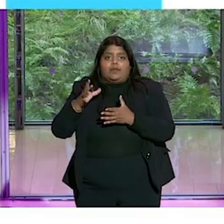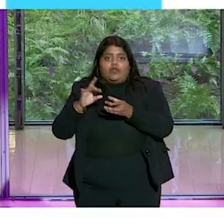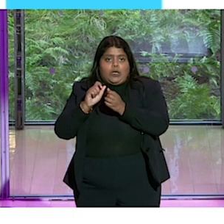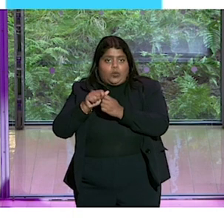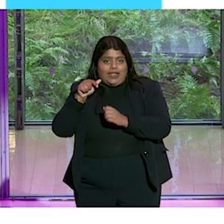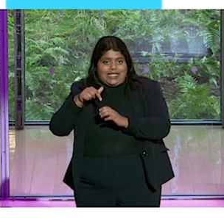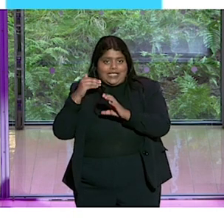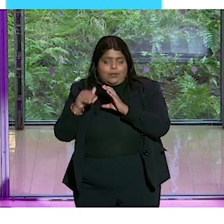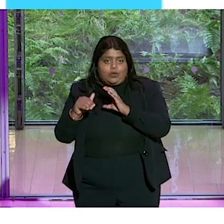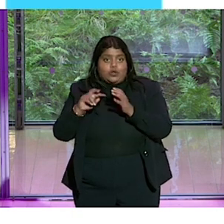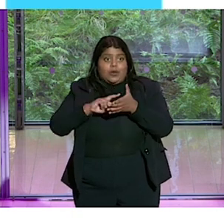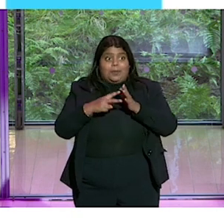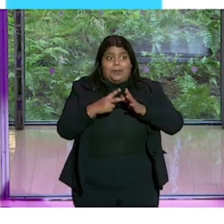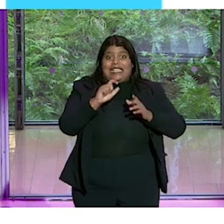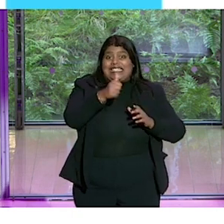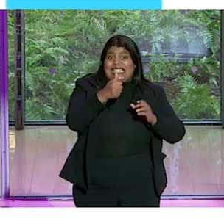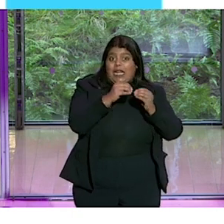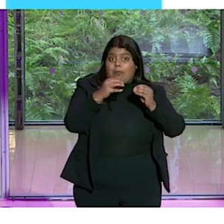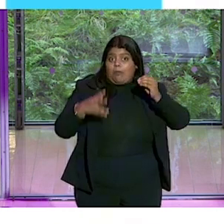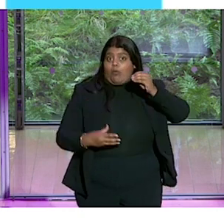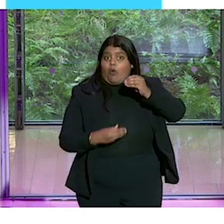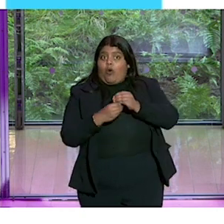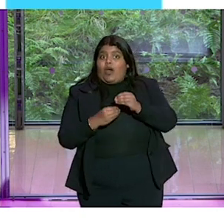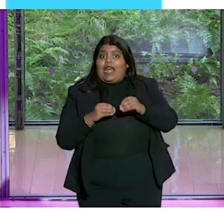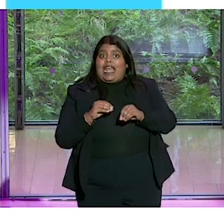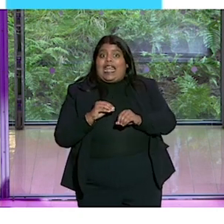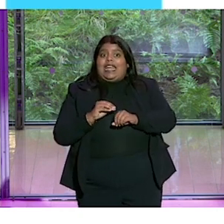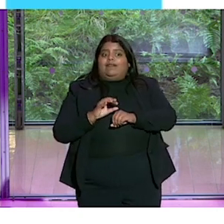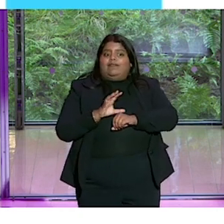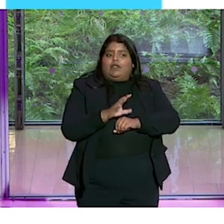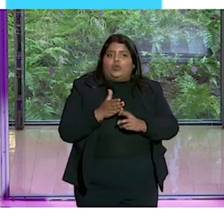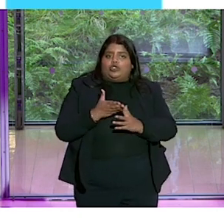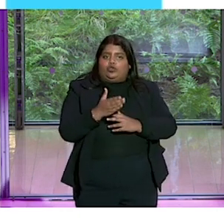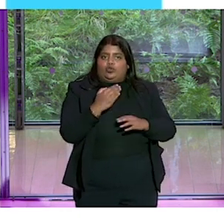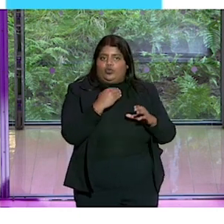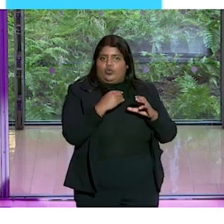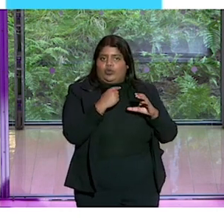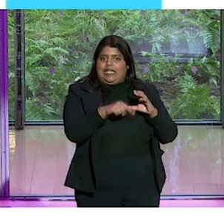this email, so 10 more that were influenced by this email.